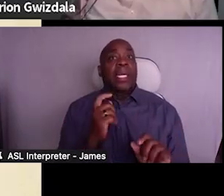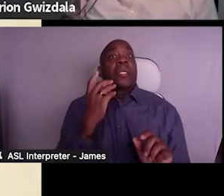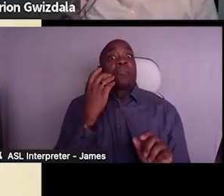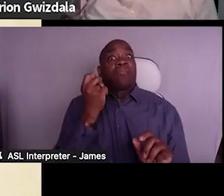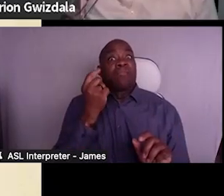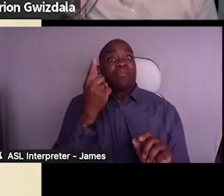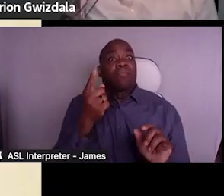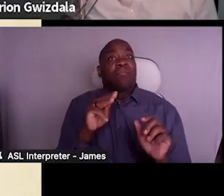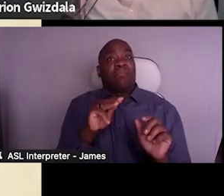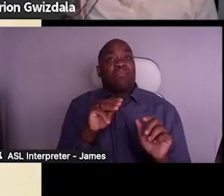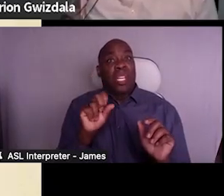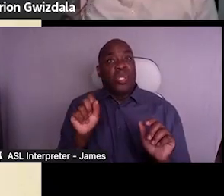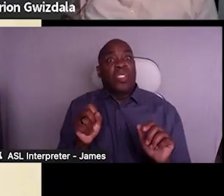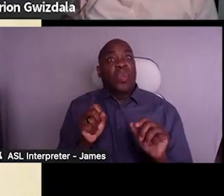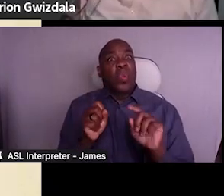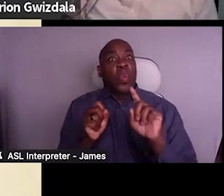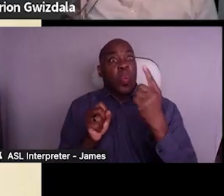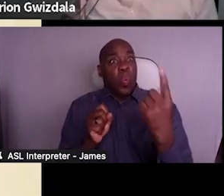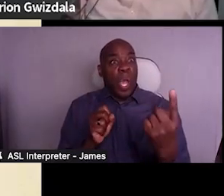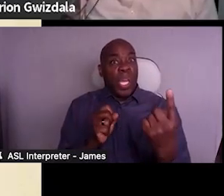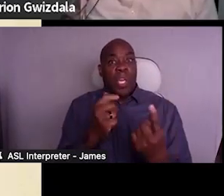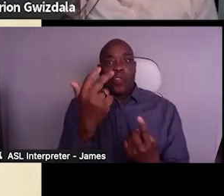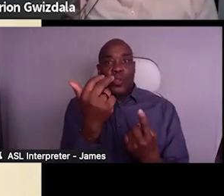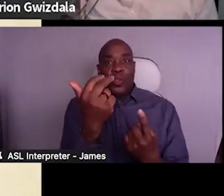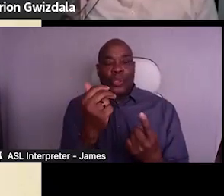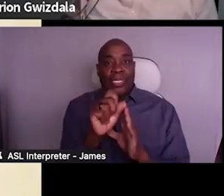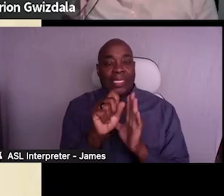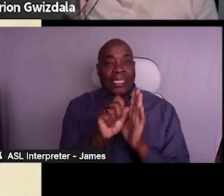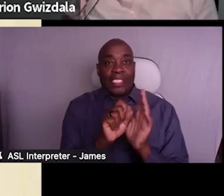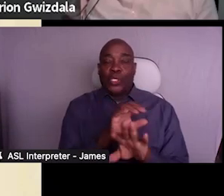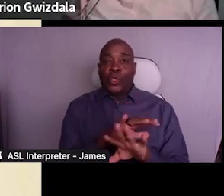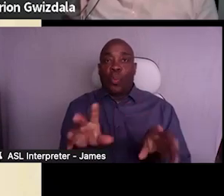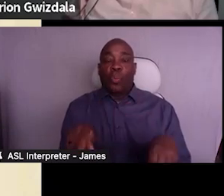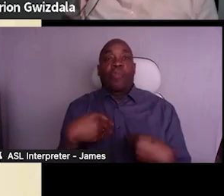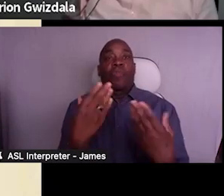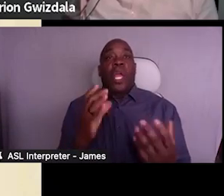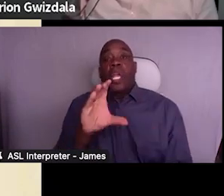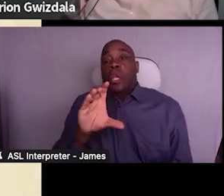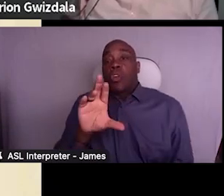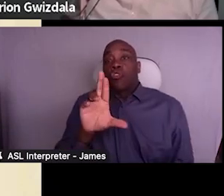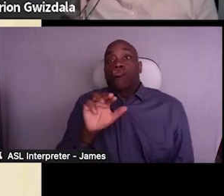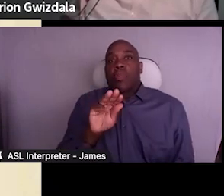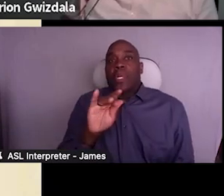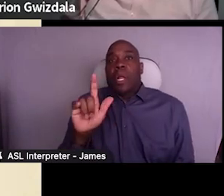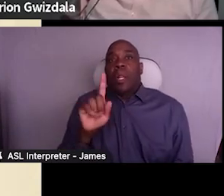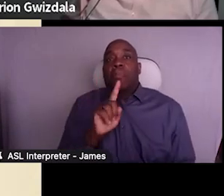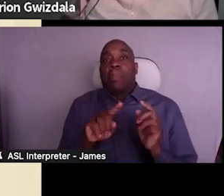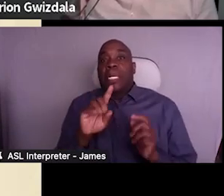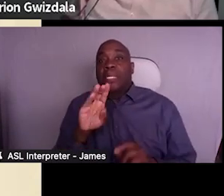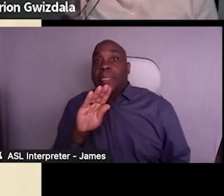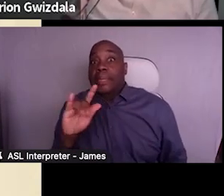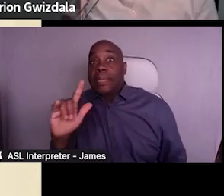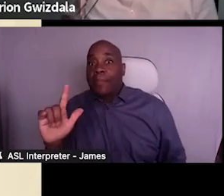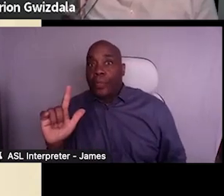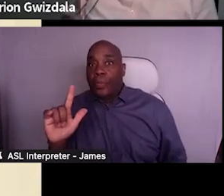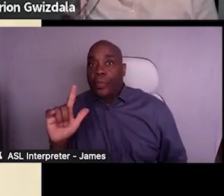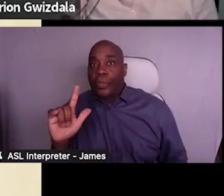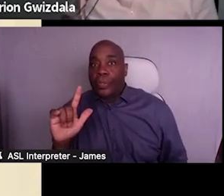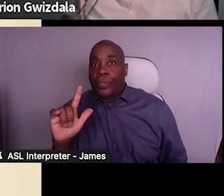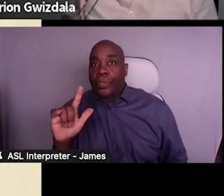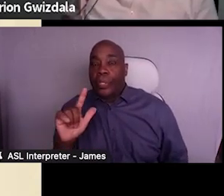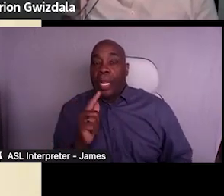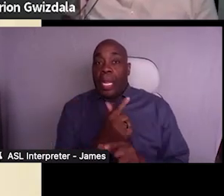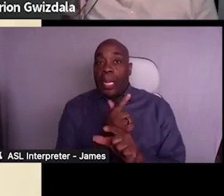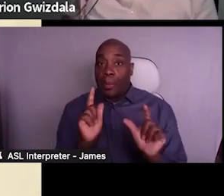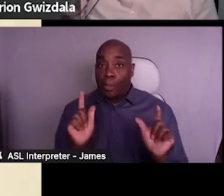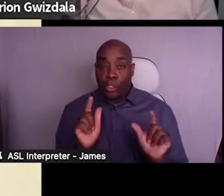the 13 that don't provide criminal remedies, they provide civil remedies. But don't quote me on that, I don't know. But I